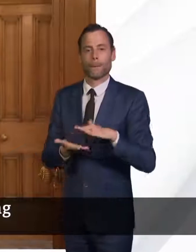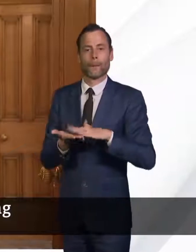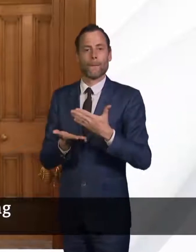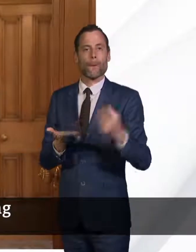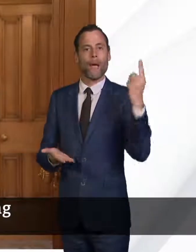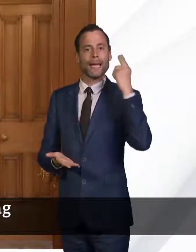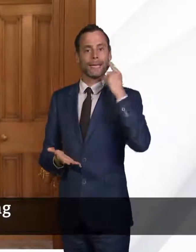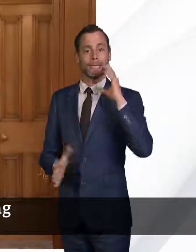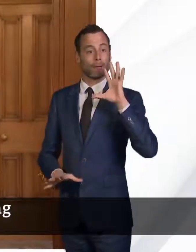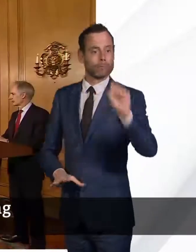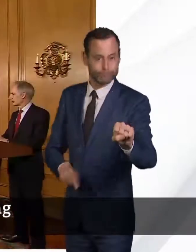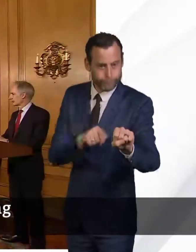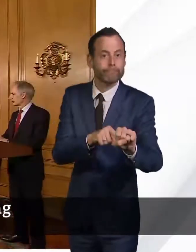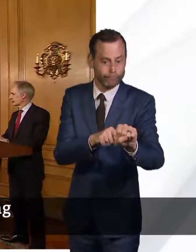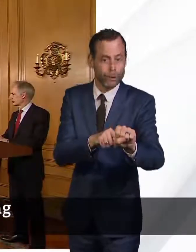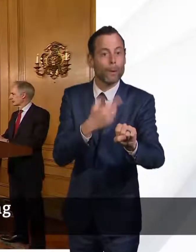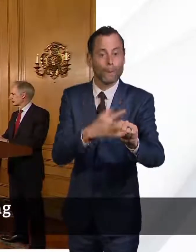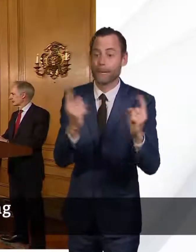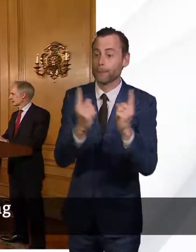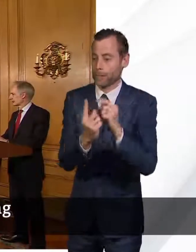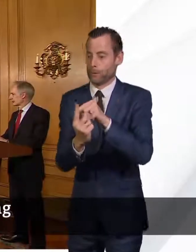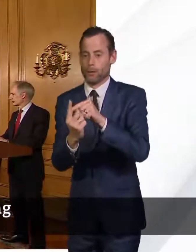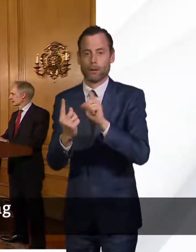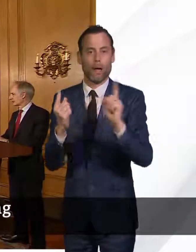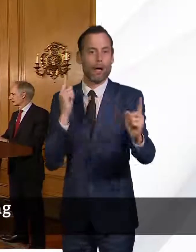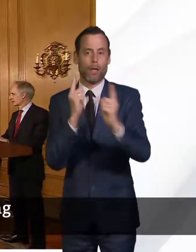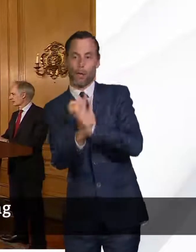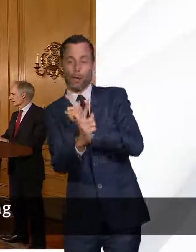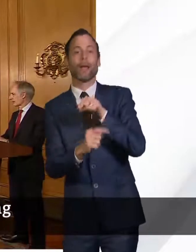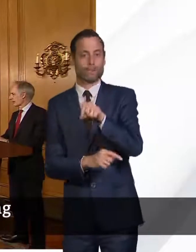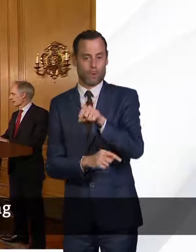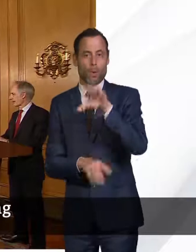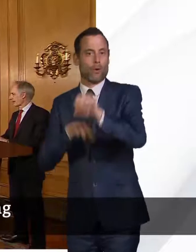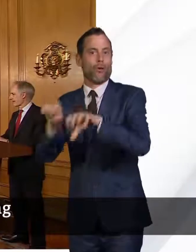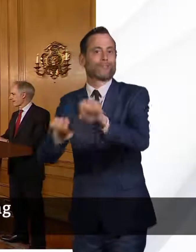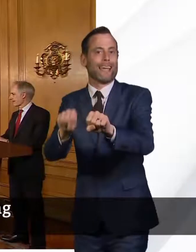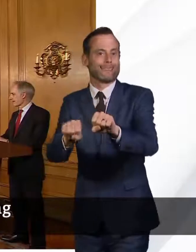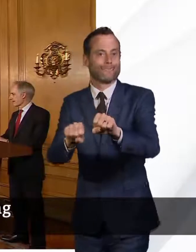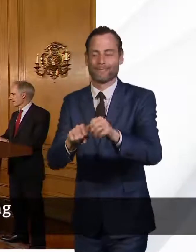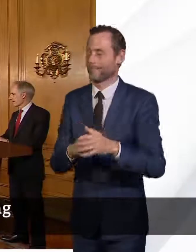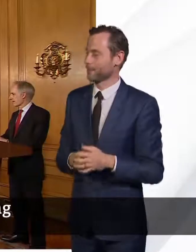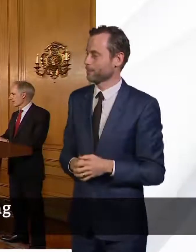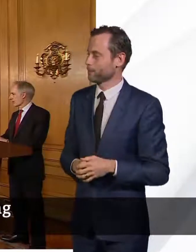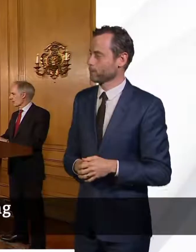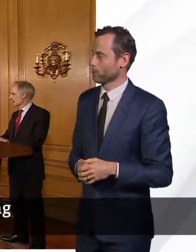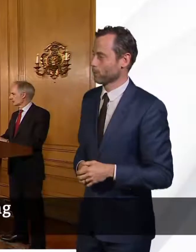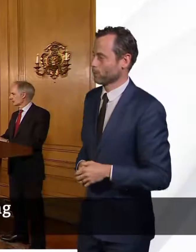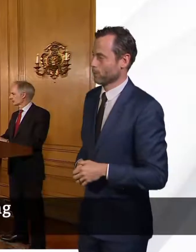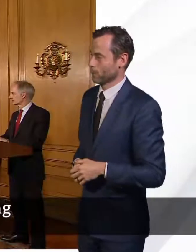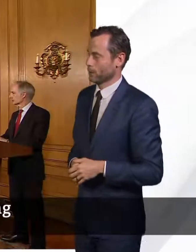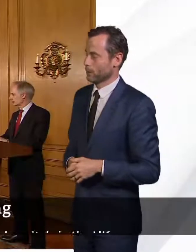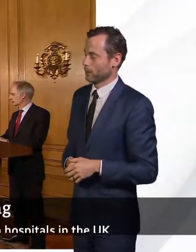in contact with through contact tracing, and helping alongside the human contact